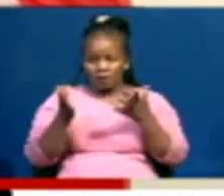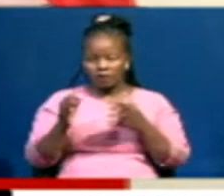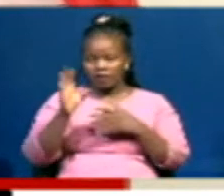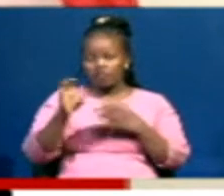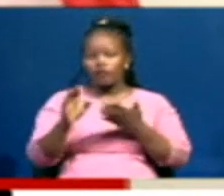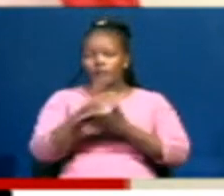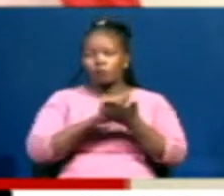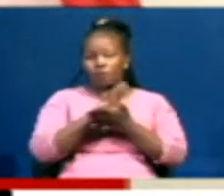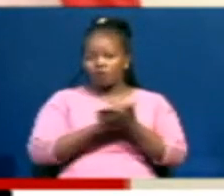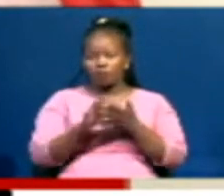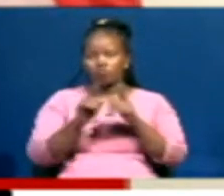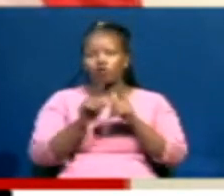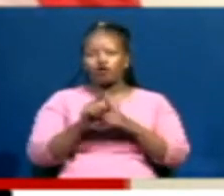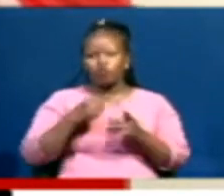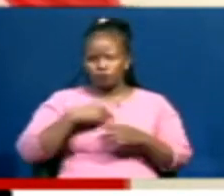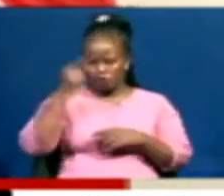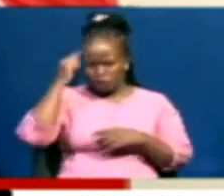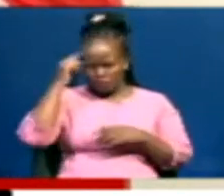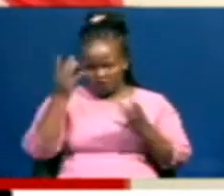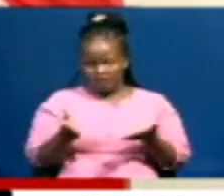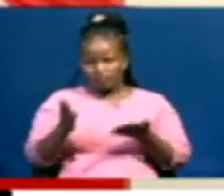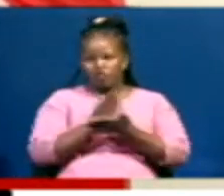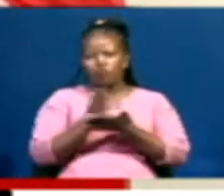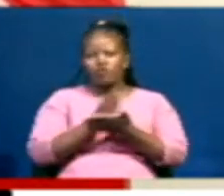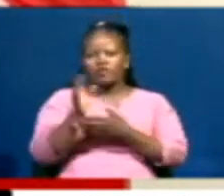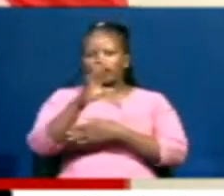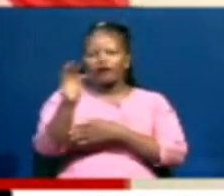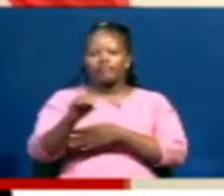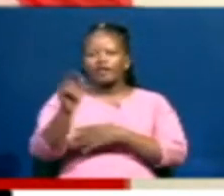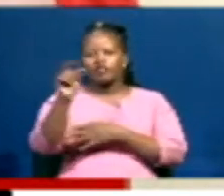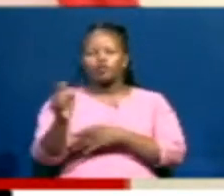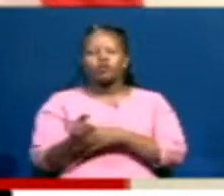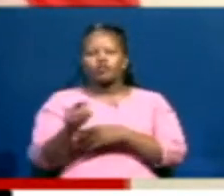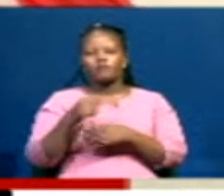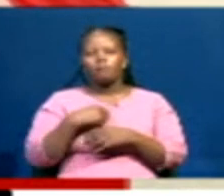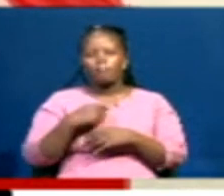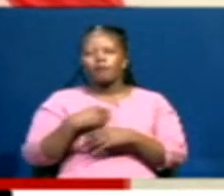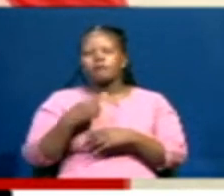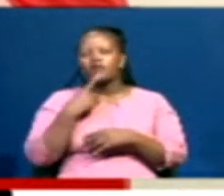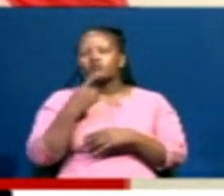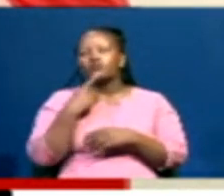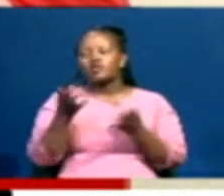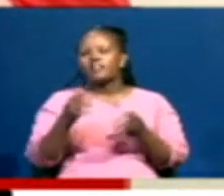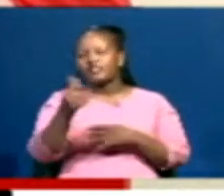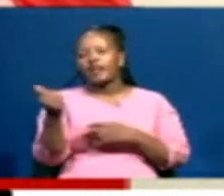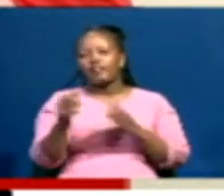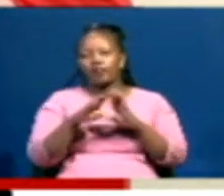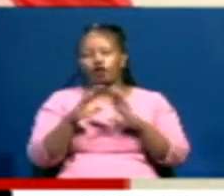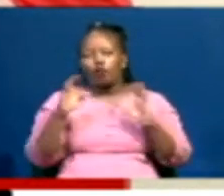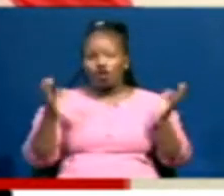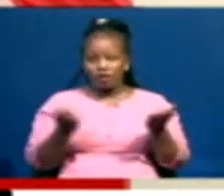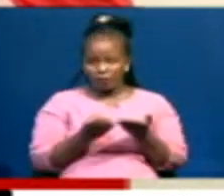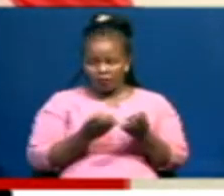think, especially within the African region, that is unprecedented. I would say even in other sides of the world. And that